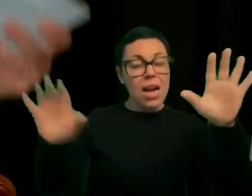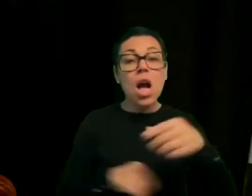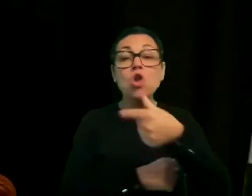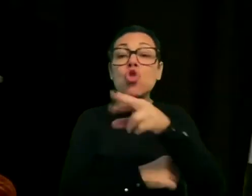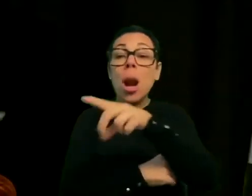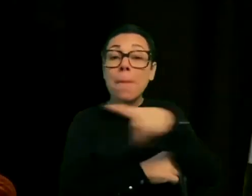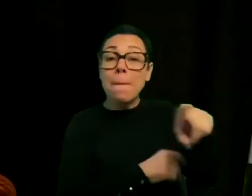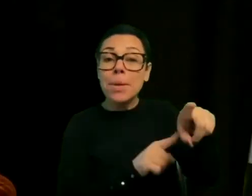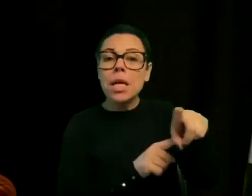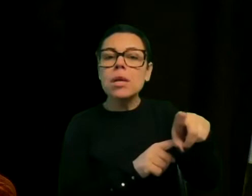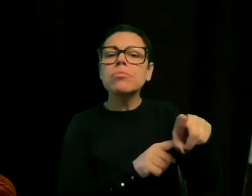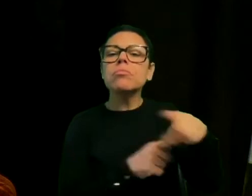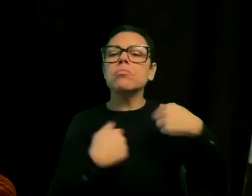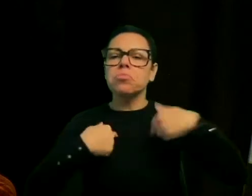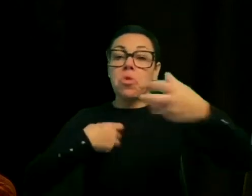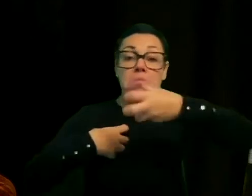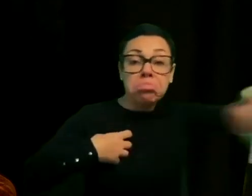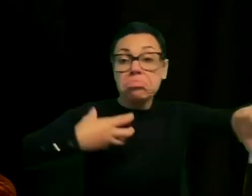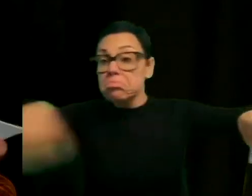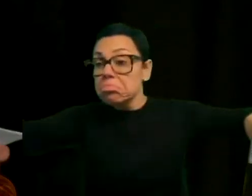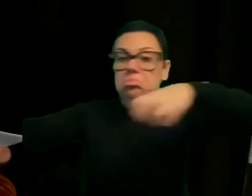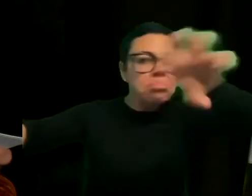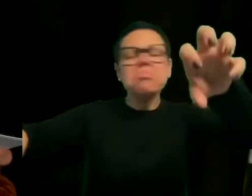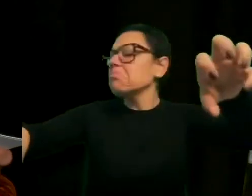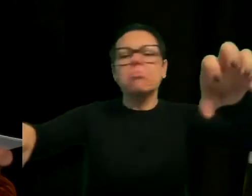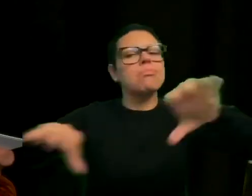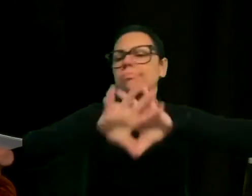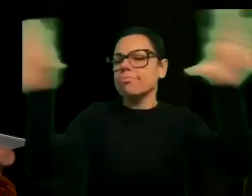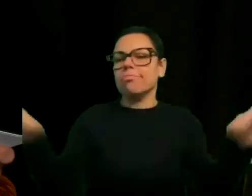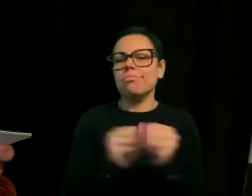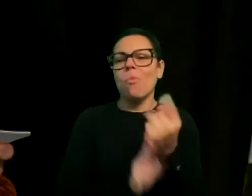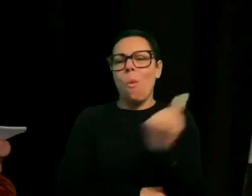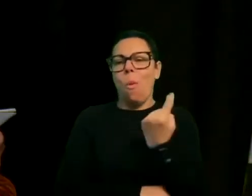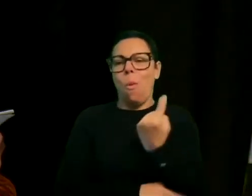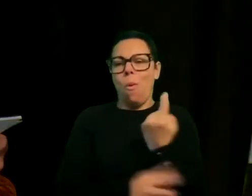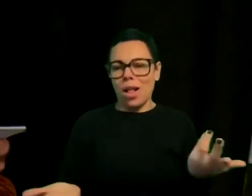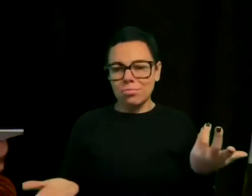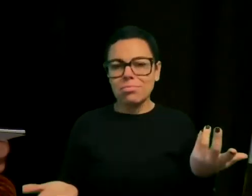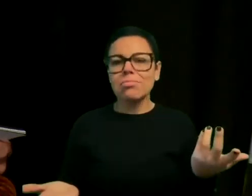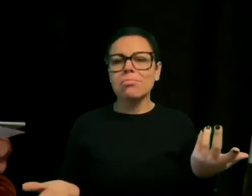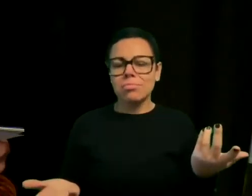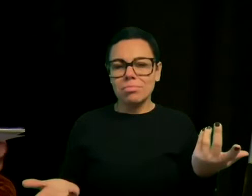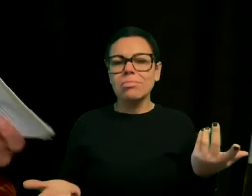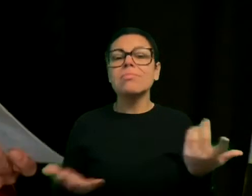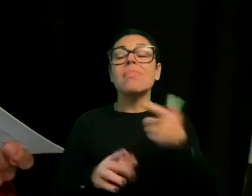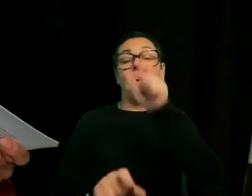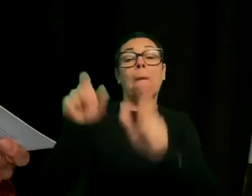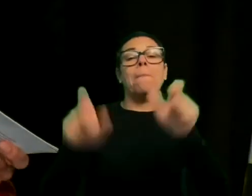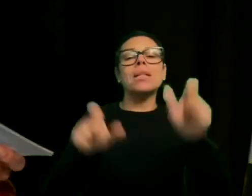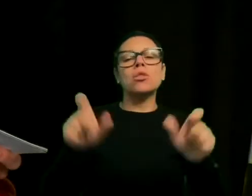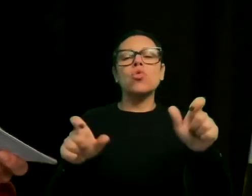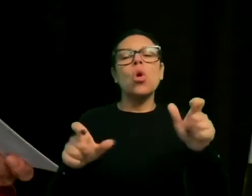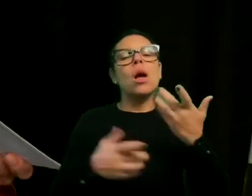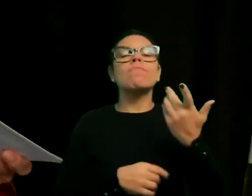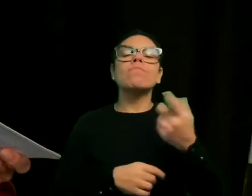So by analyzing all this, we thought, okay, now we need to convince people that they need to do GRPP. And in Belgium, we